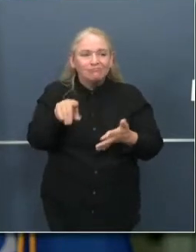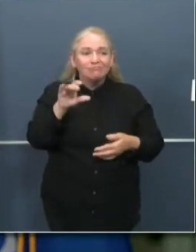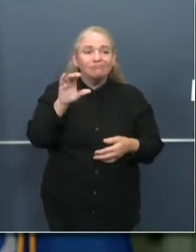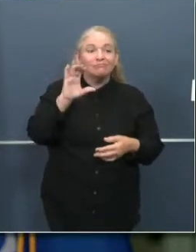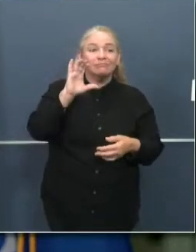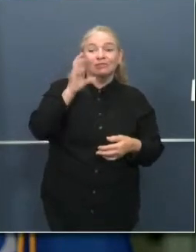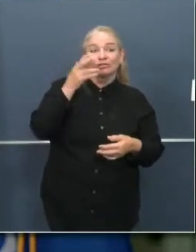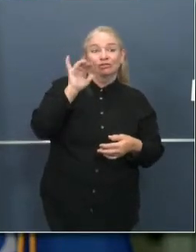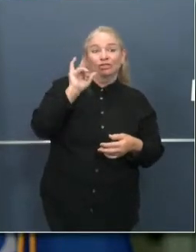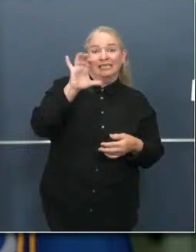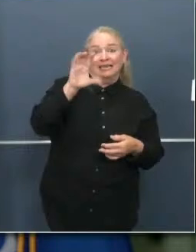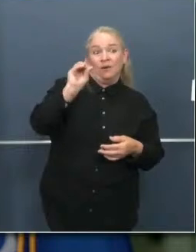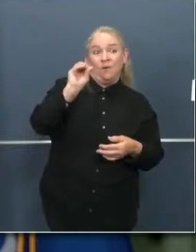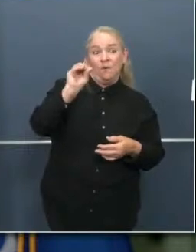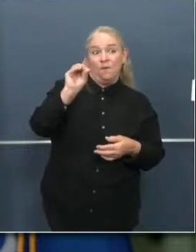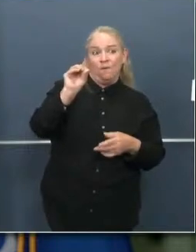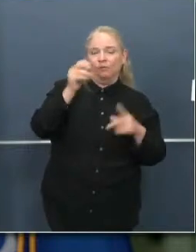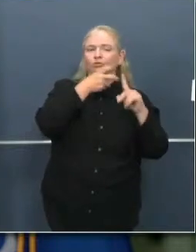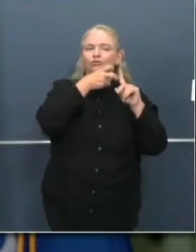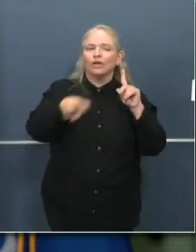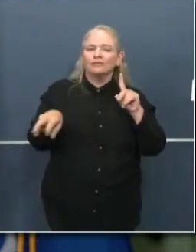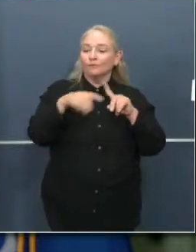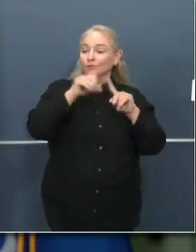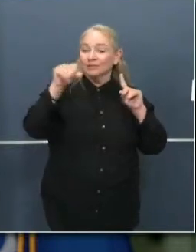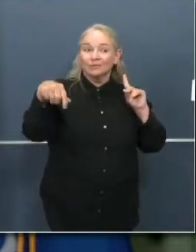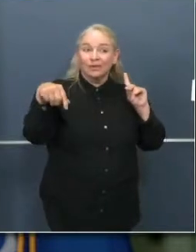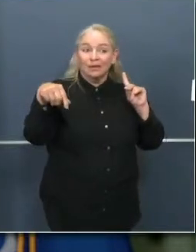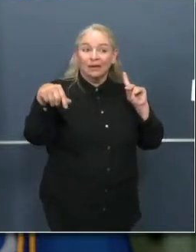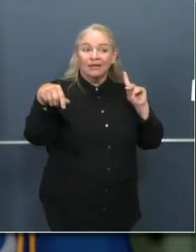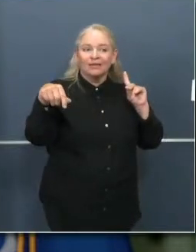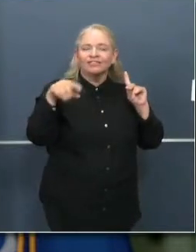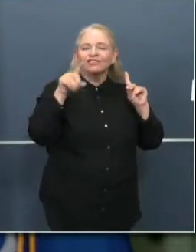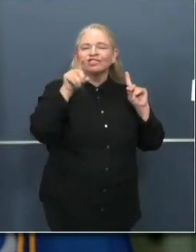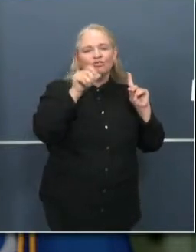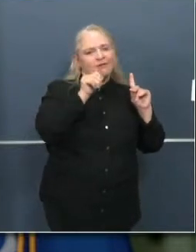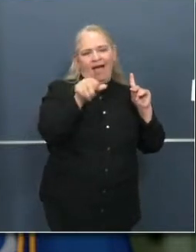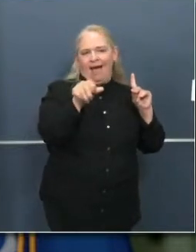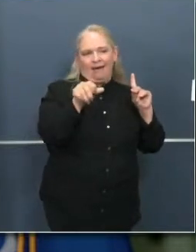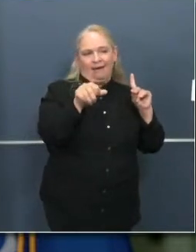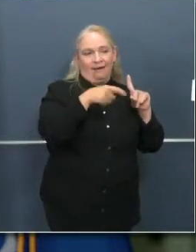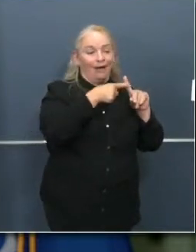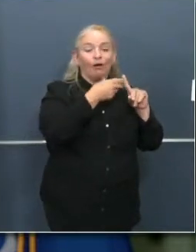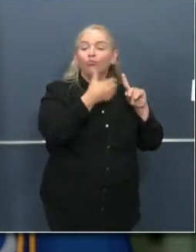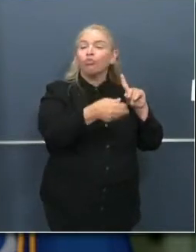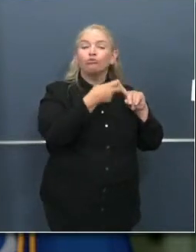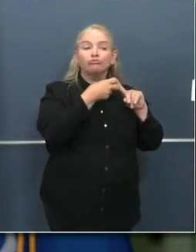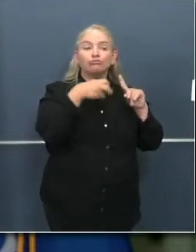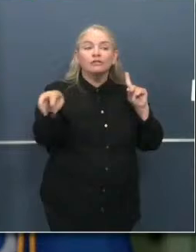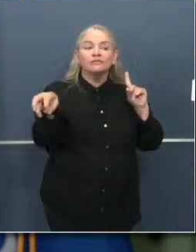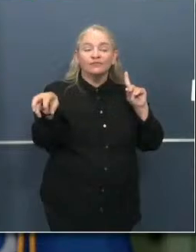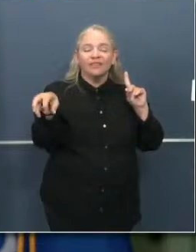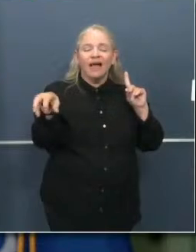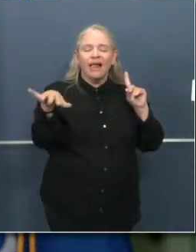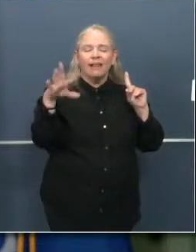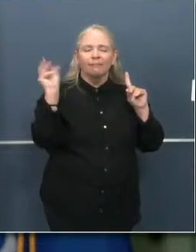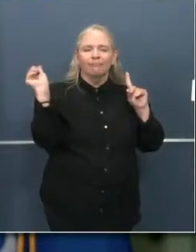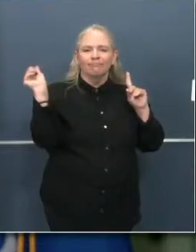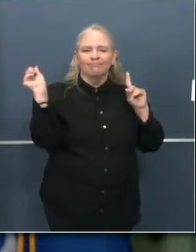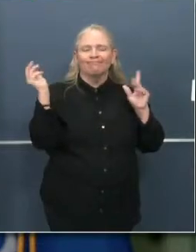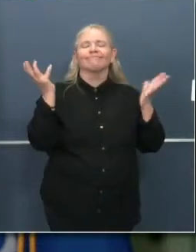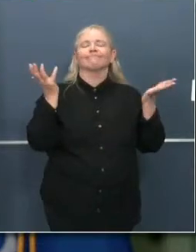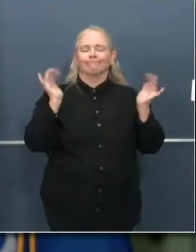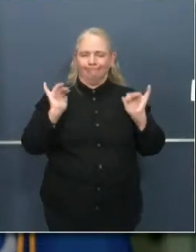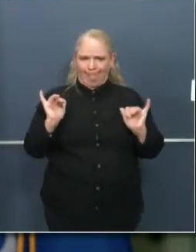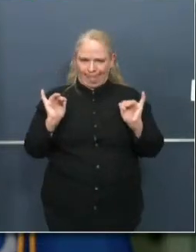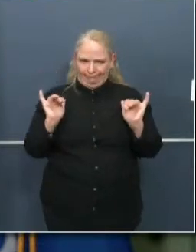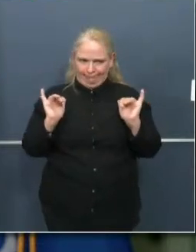been in place since 2006, made that abundantly clear. And I appreciate the receiver recognizing responsibility